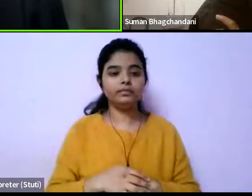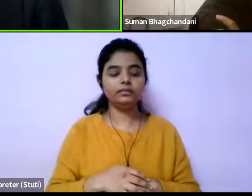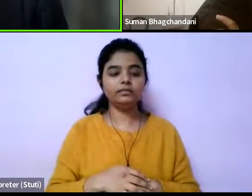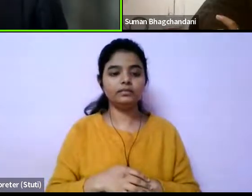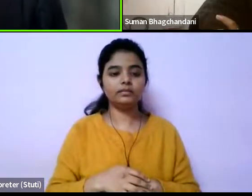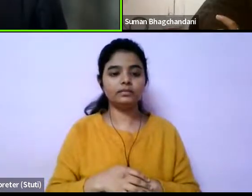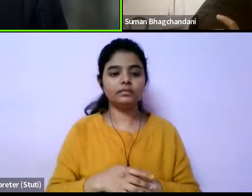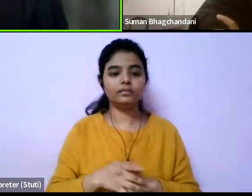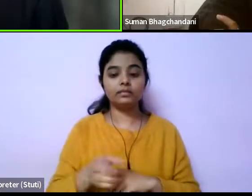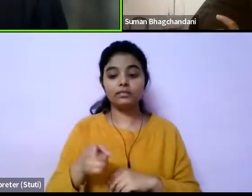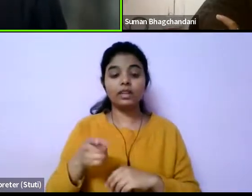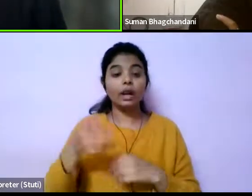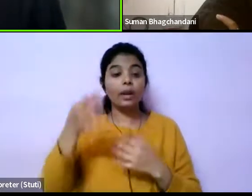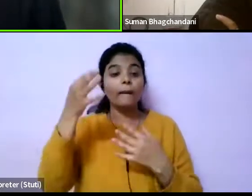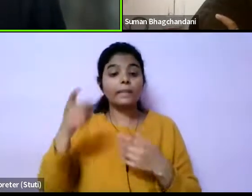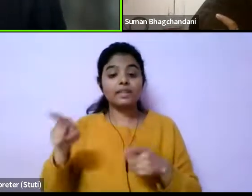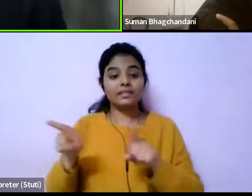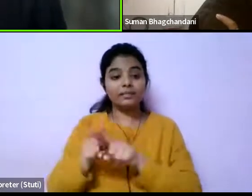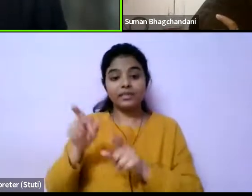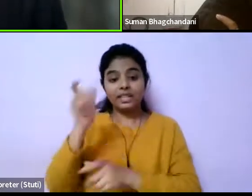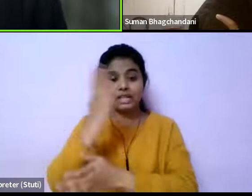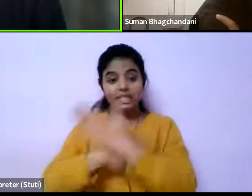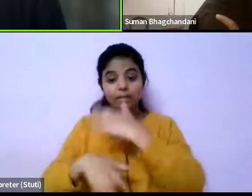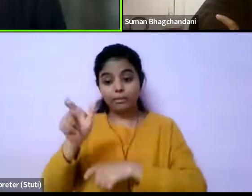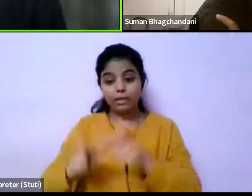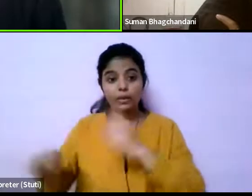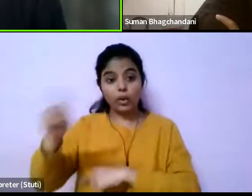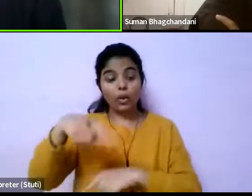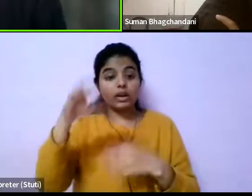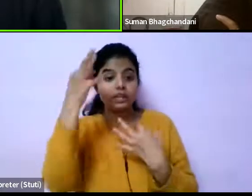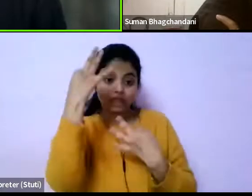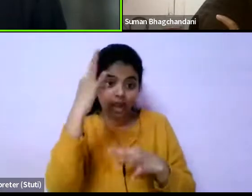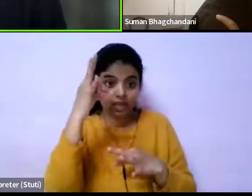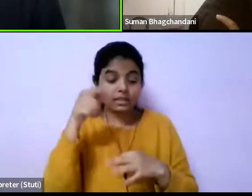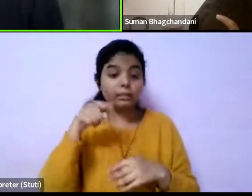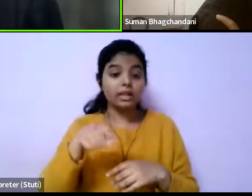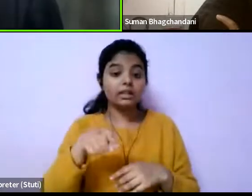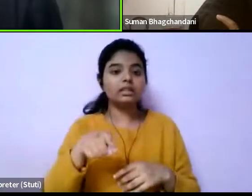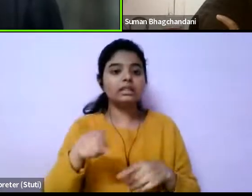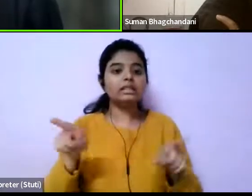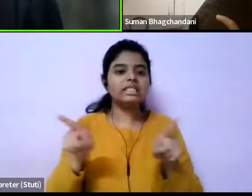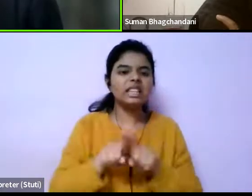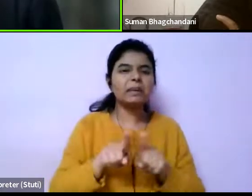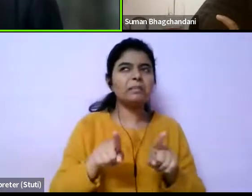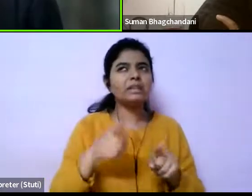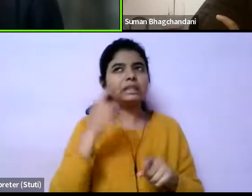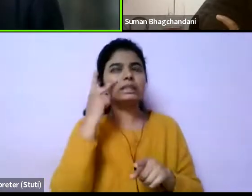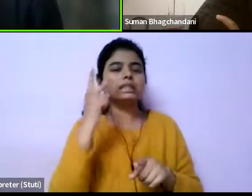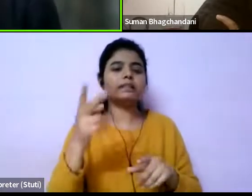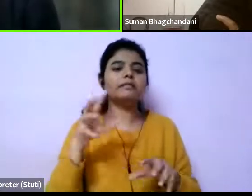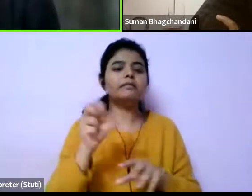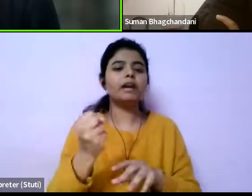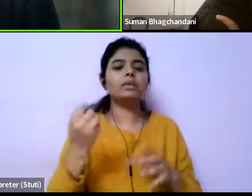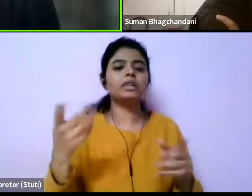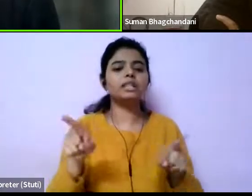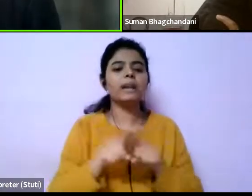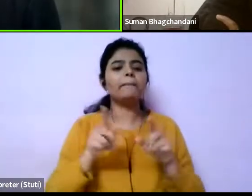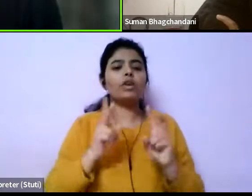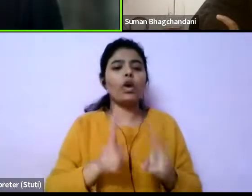performance itself is normalization, how performance is ableism and